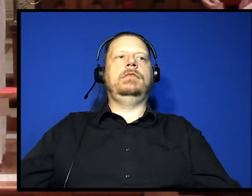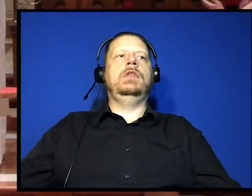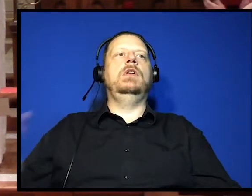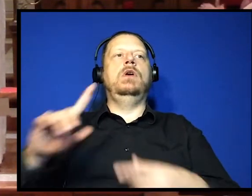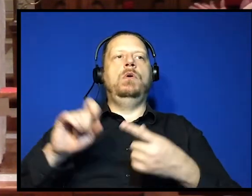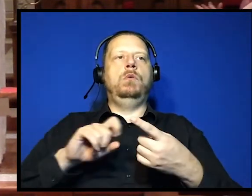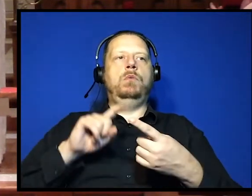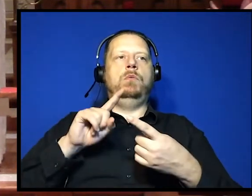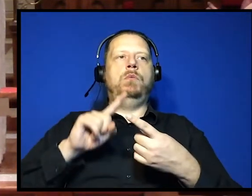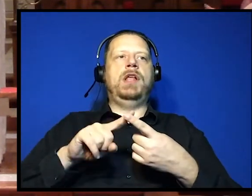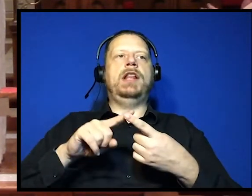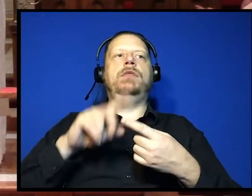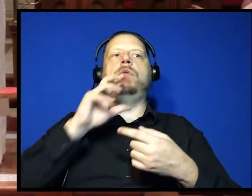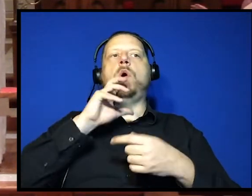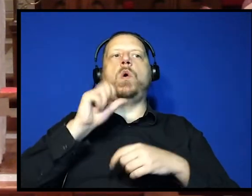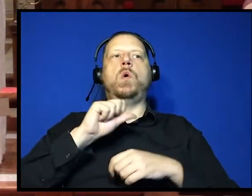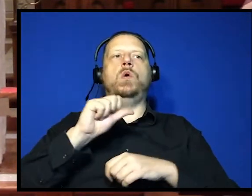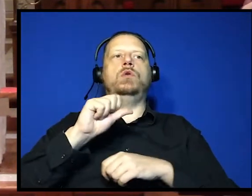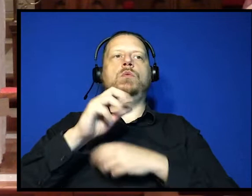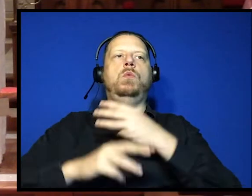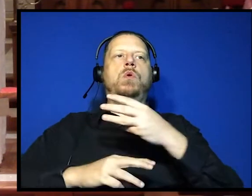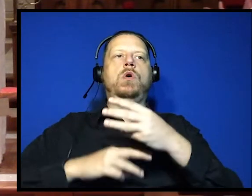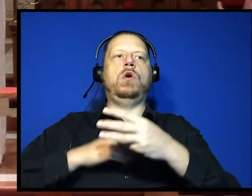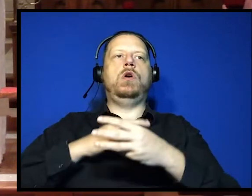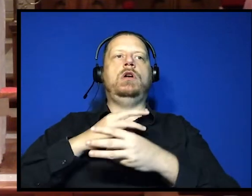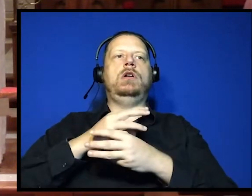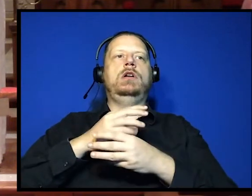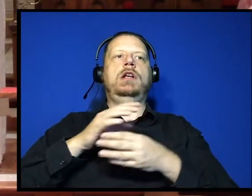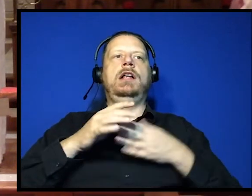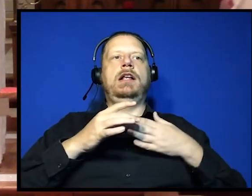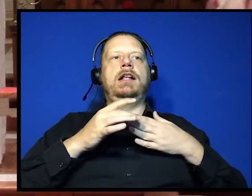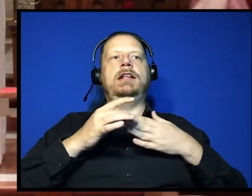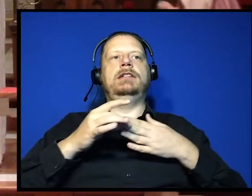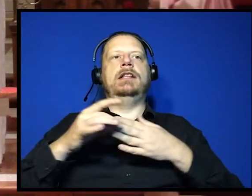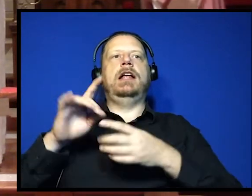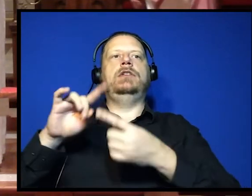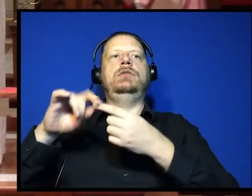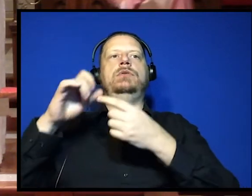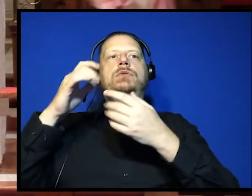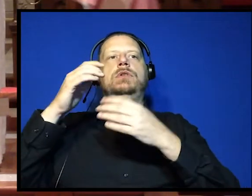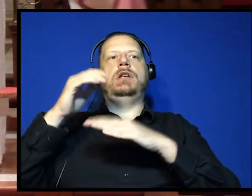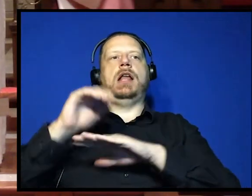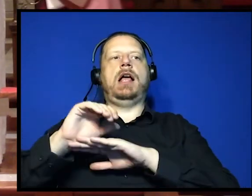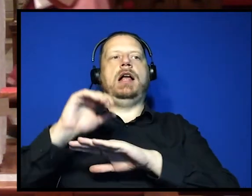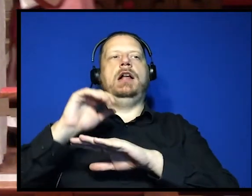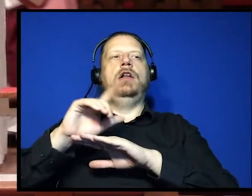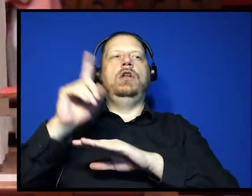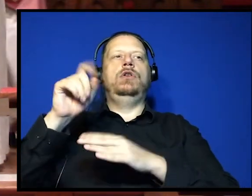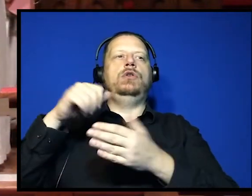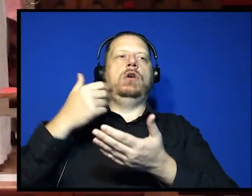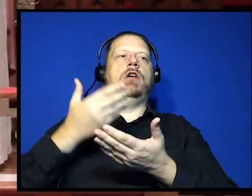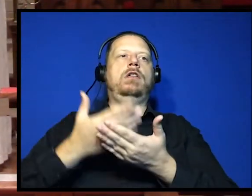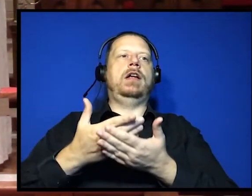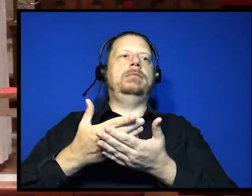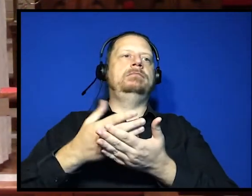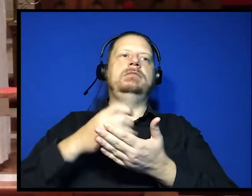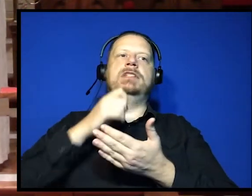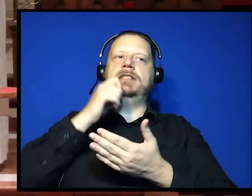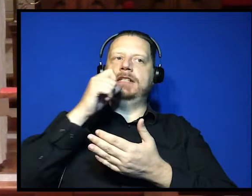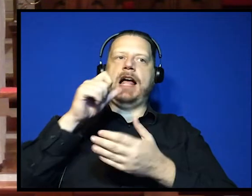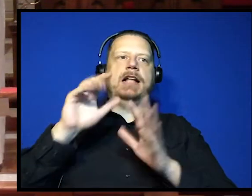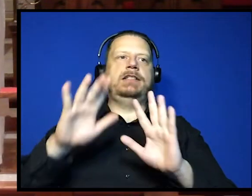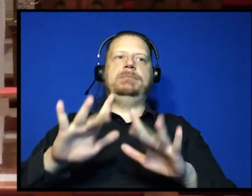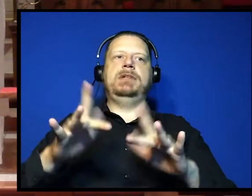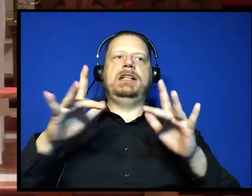When this old world drew on toward night, you came, but not in